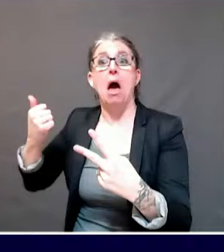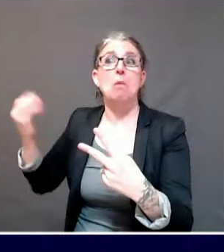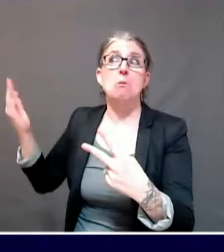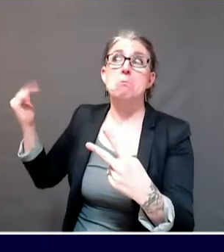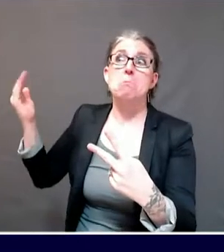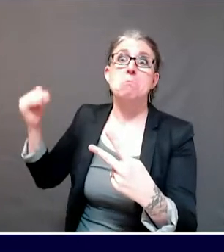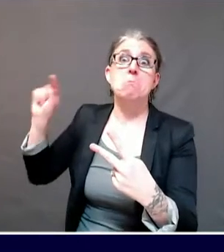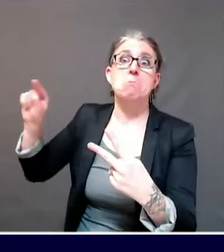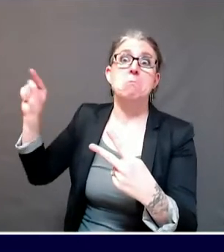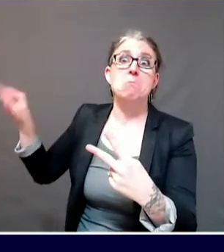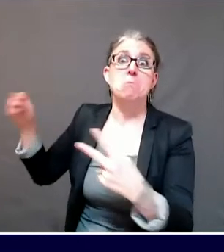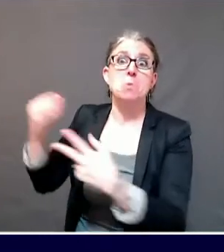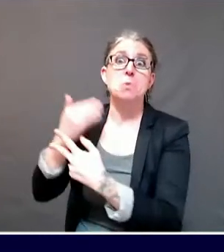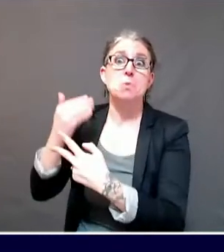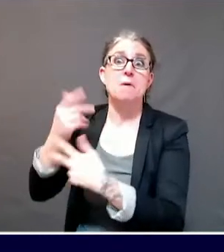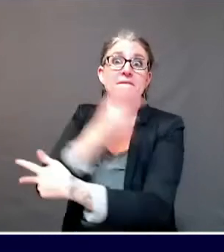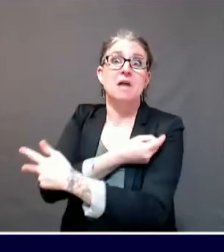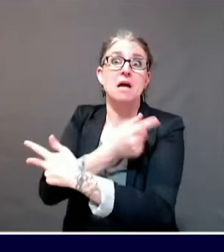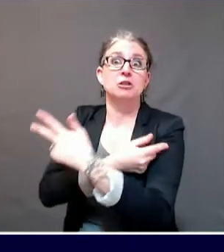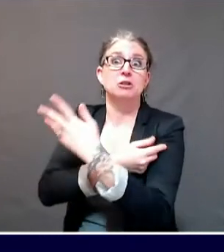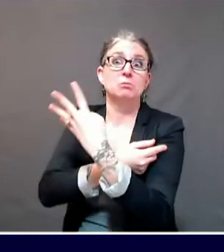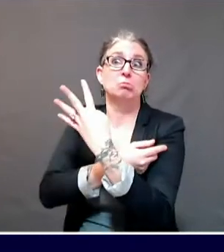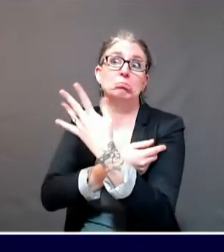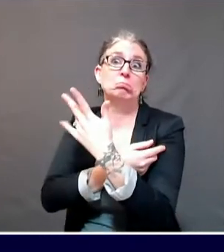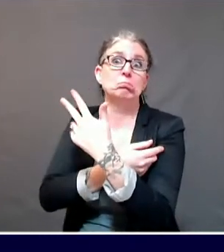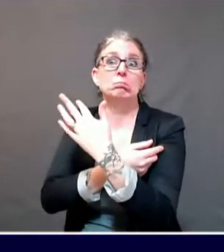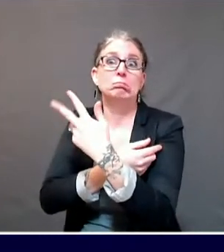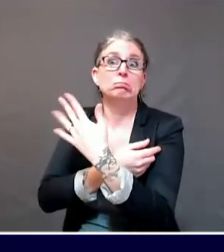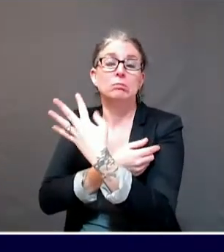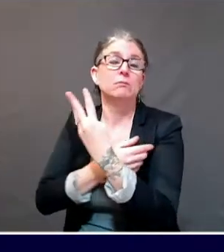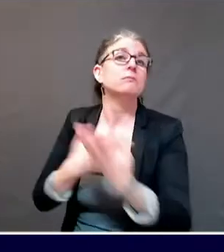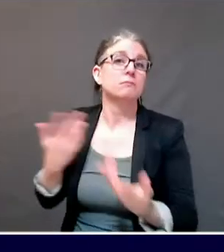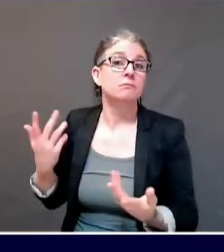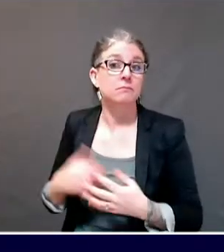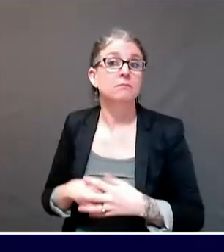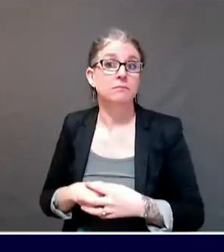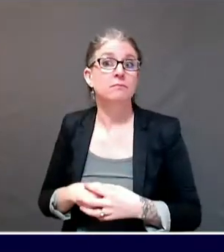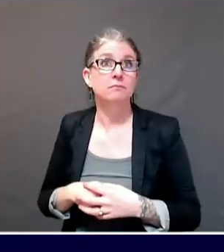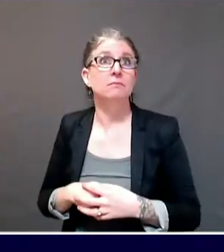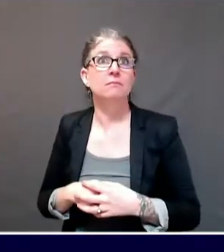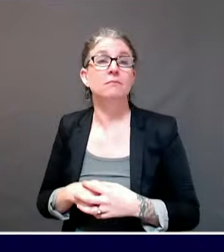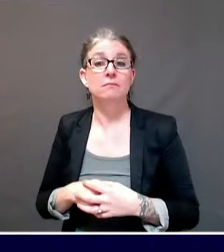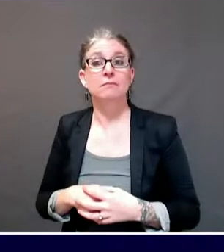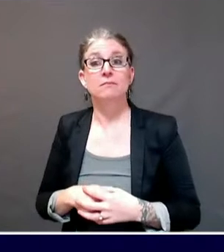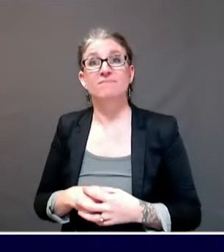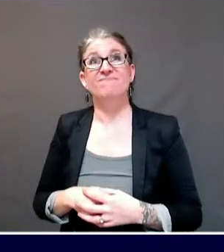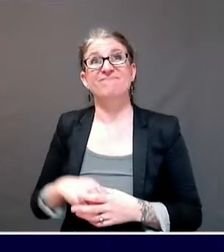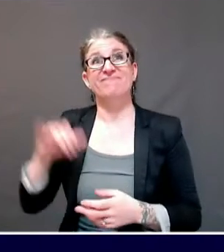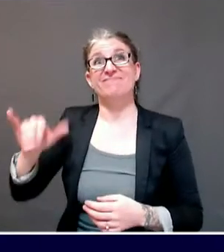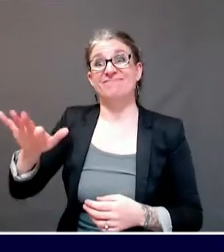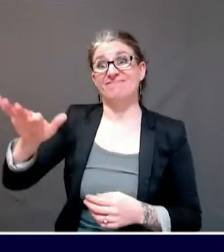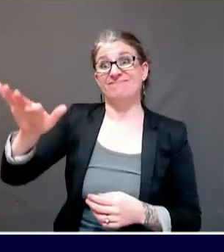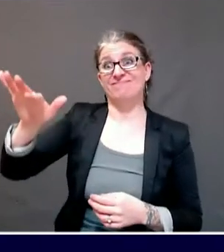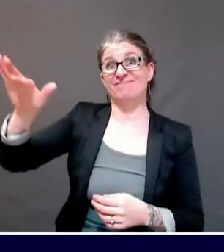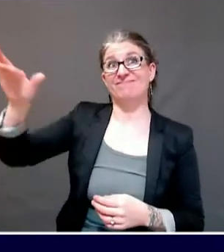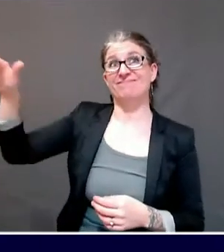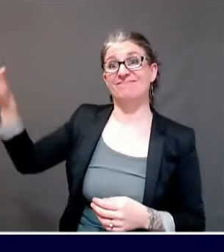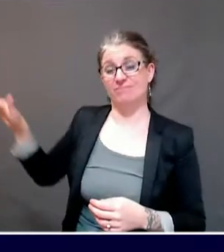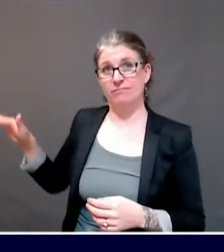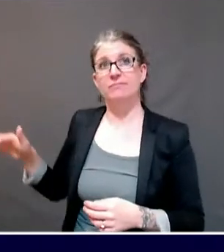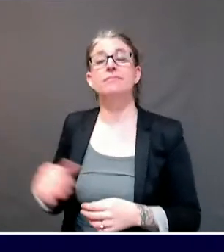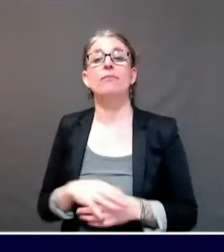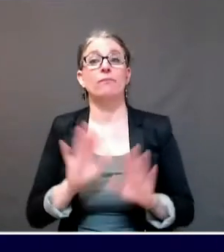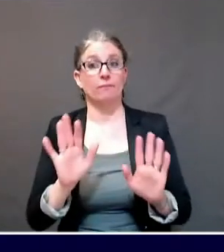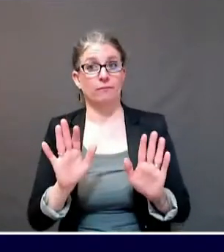to COVID-19 on 2 fronts. The first is a new strain of that virus that is itself making its